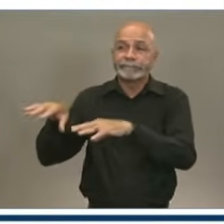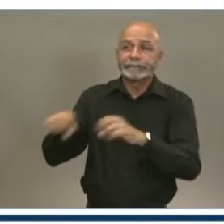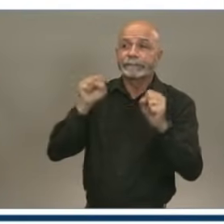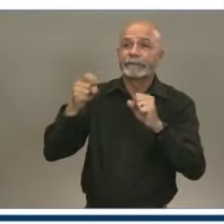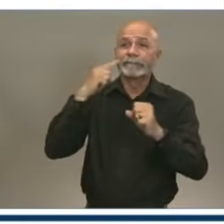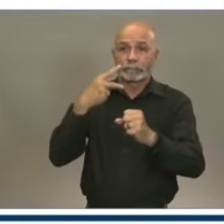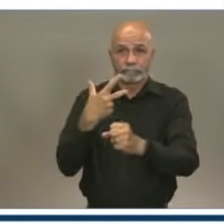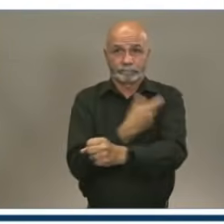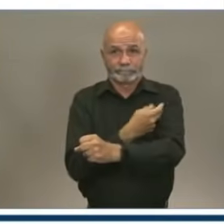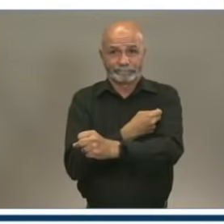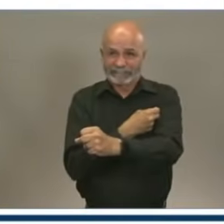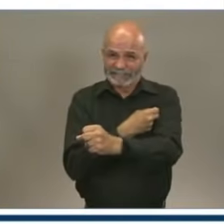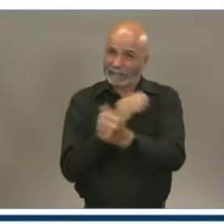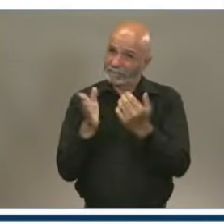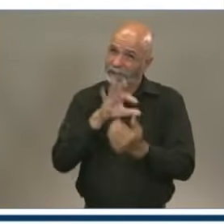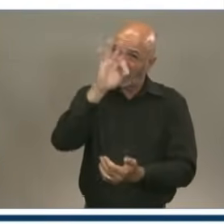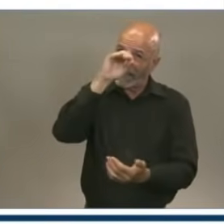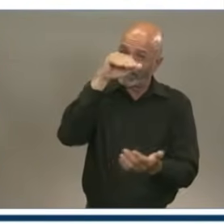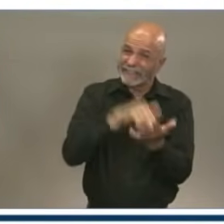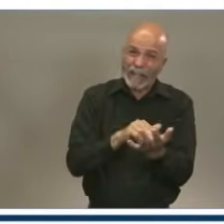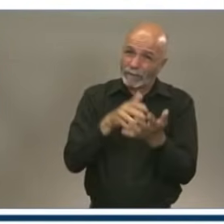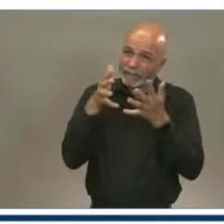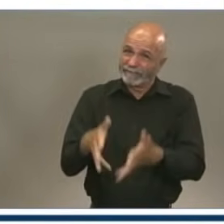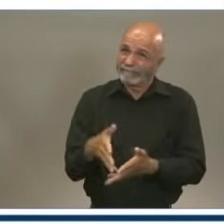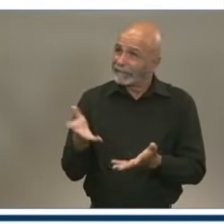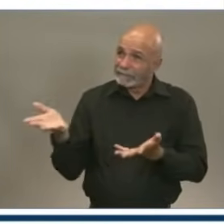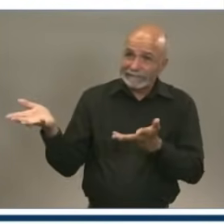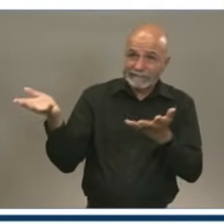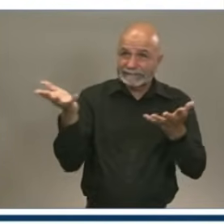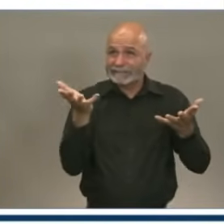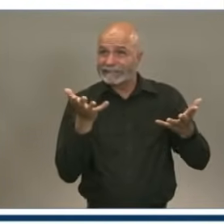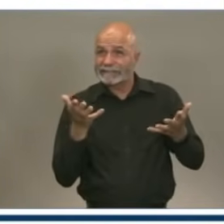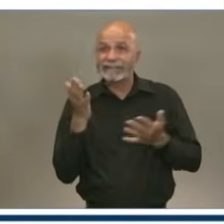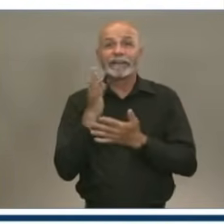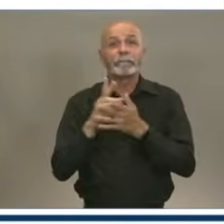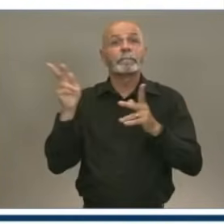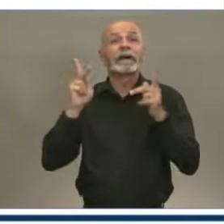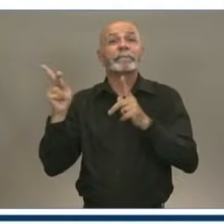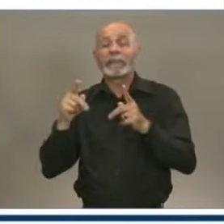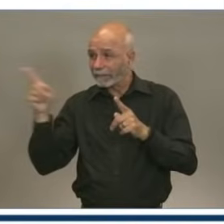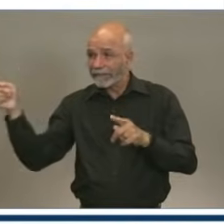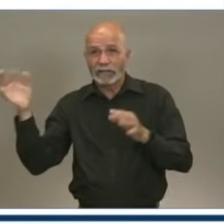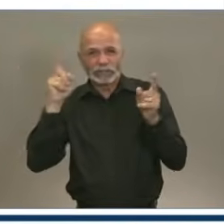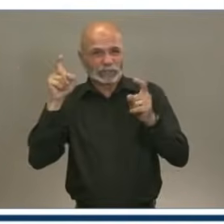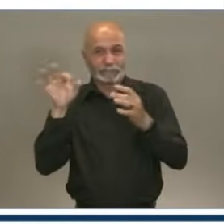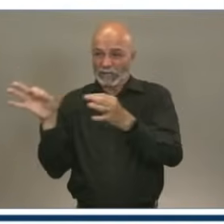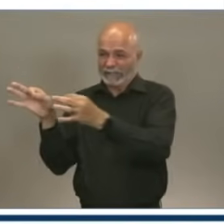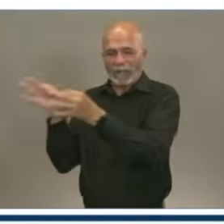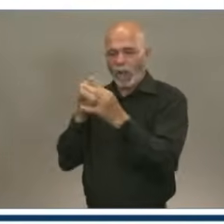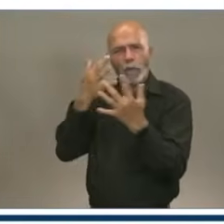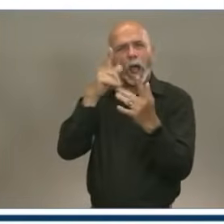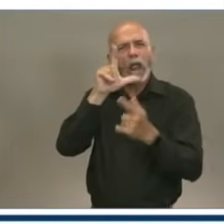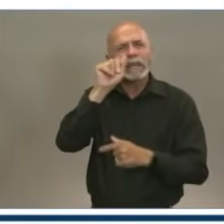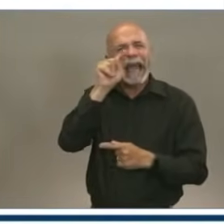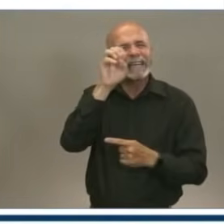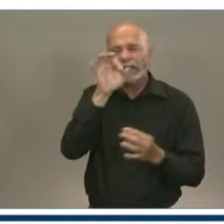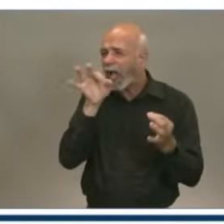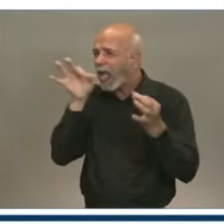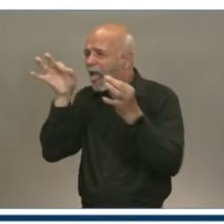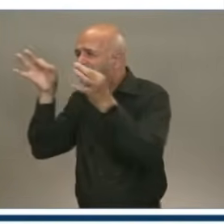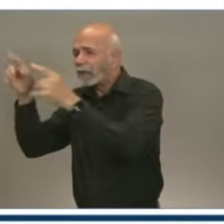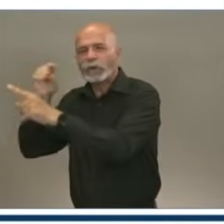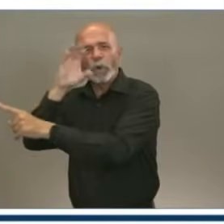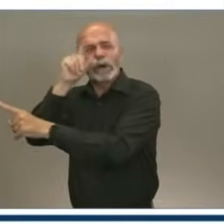up. We have many people with appointments booked into October. If they don't move up, we're here having